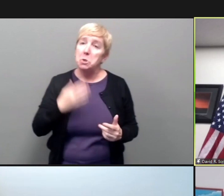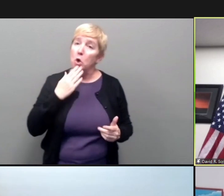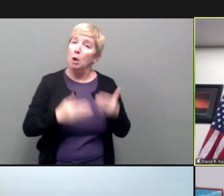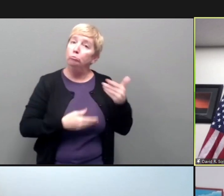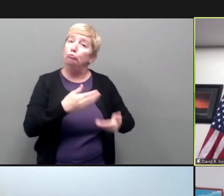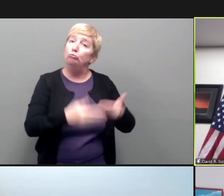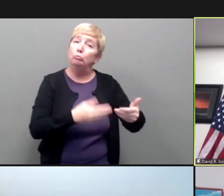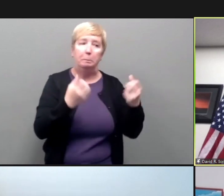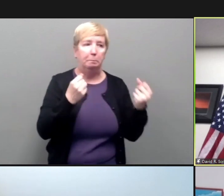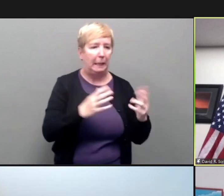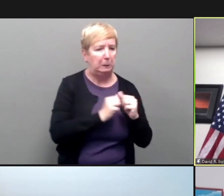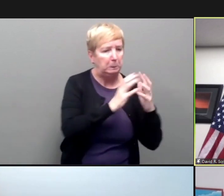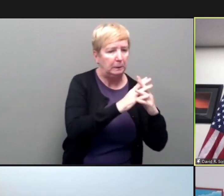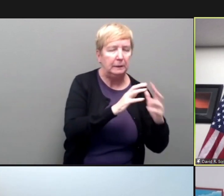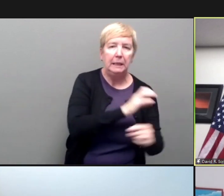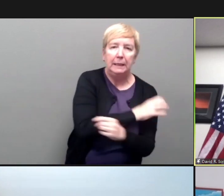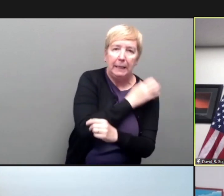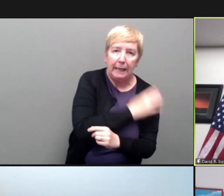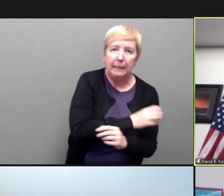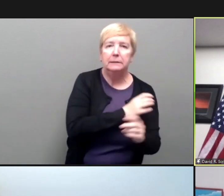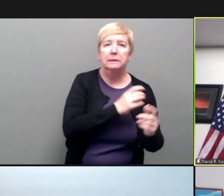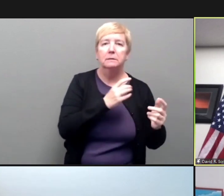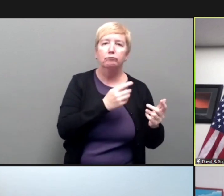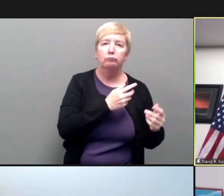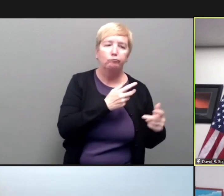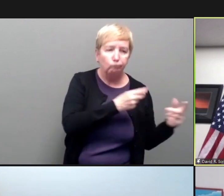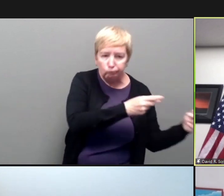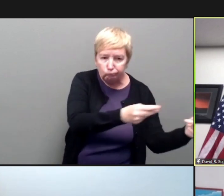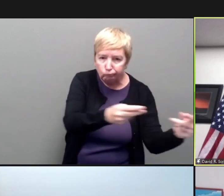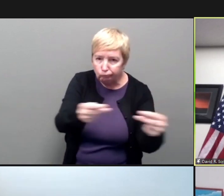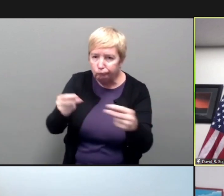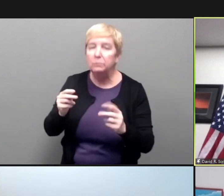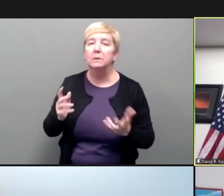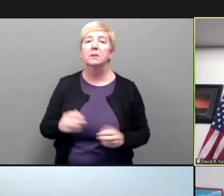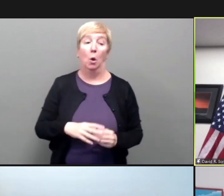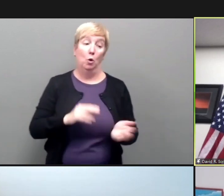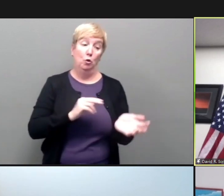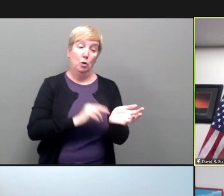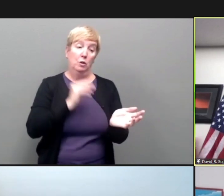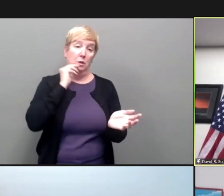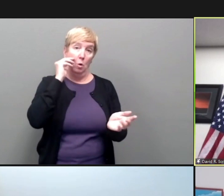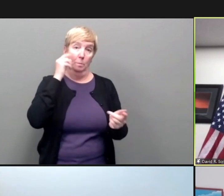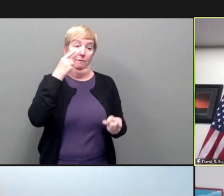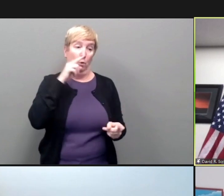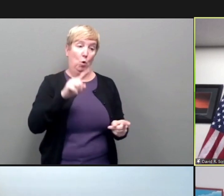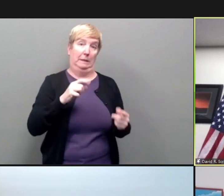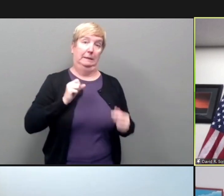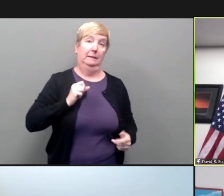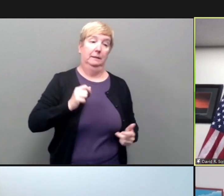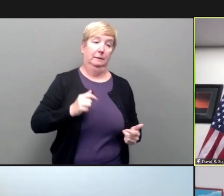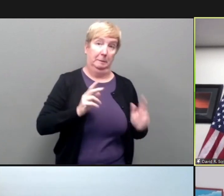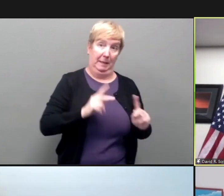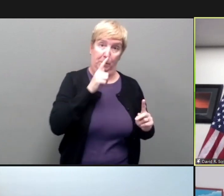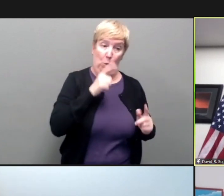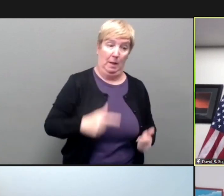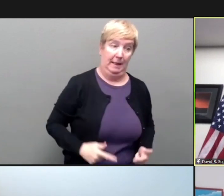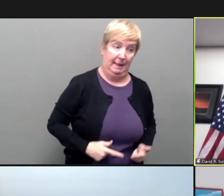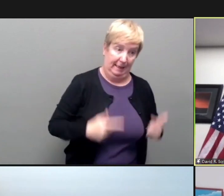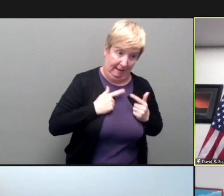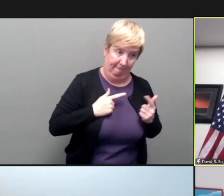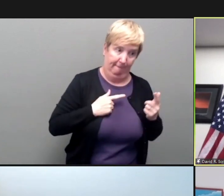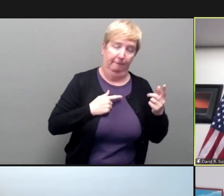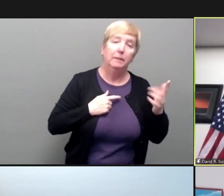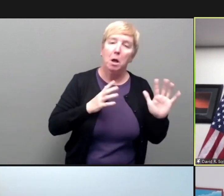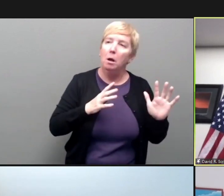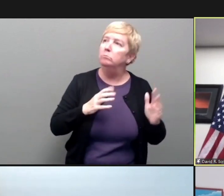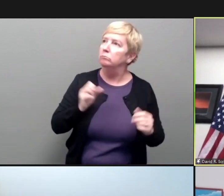of clinics. And so the nursing homes for their residents certainly have just really taken this